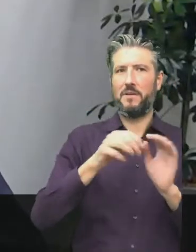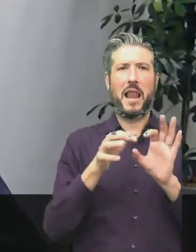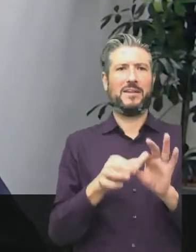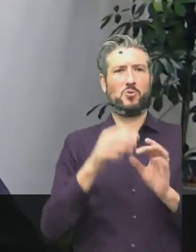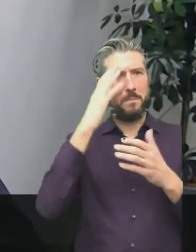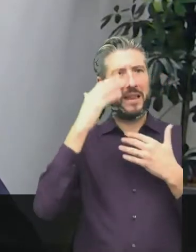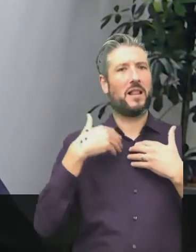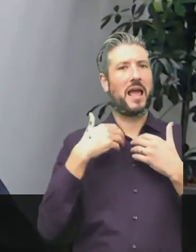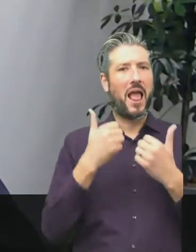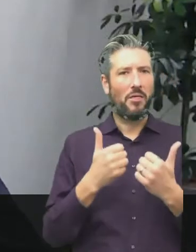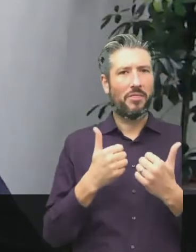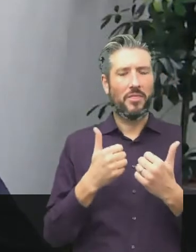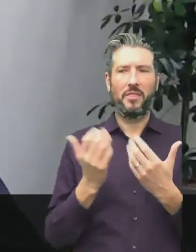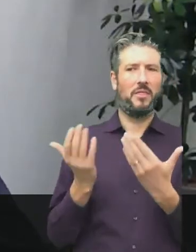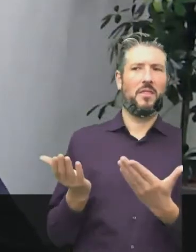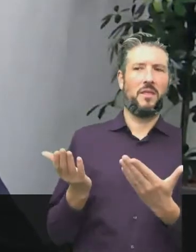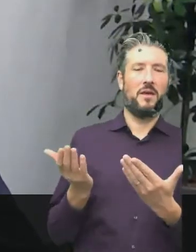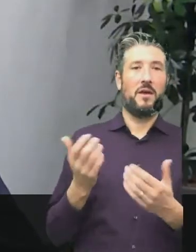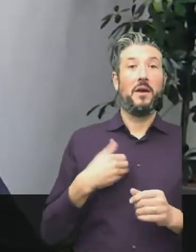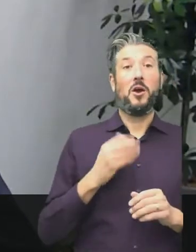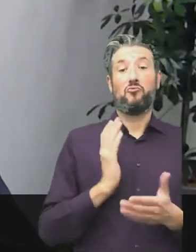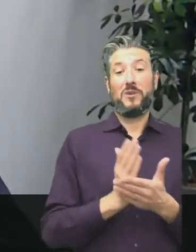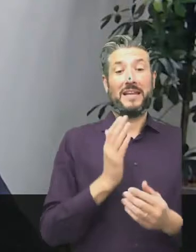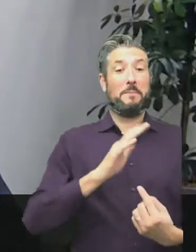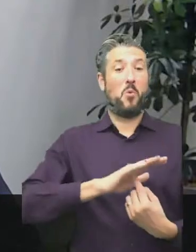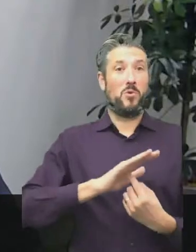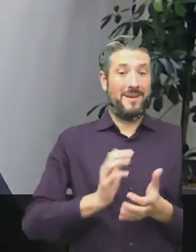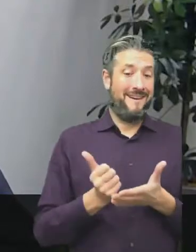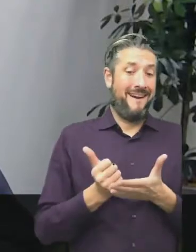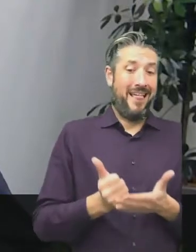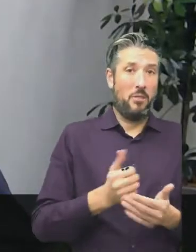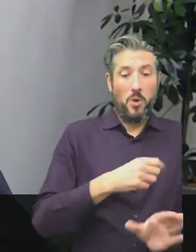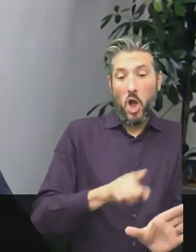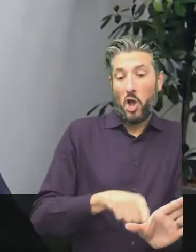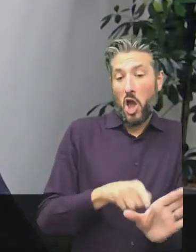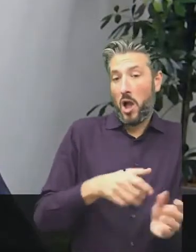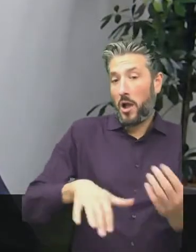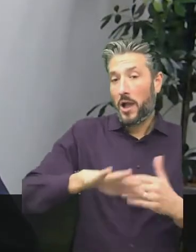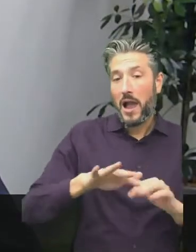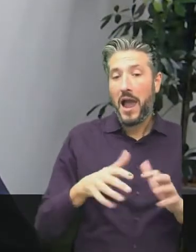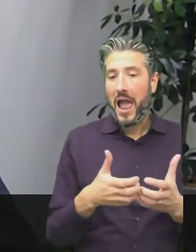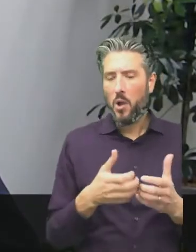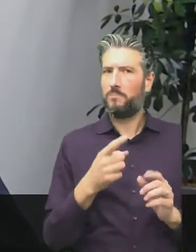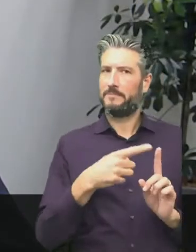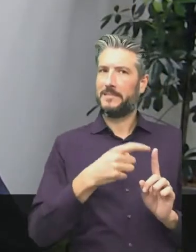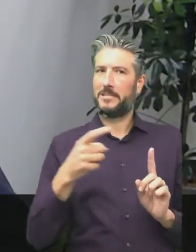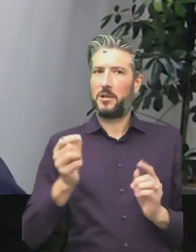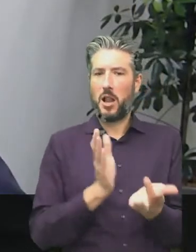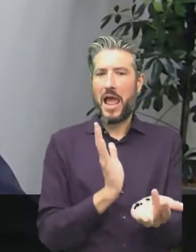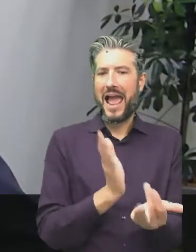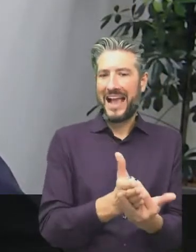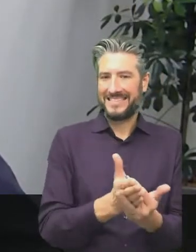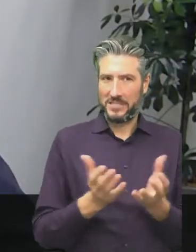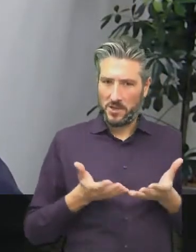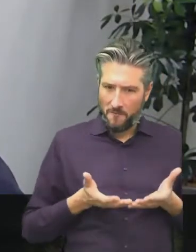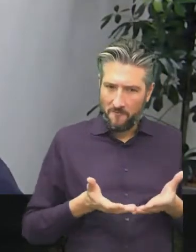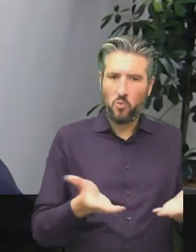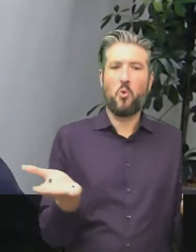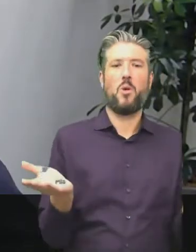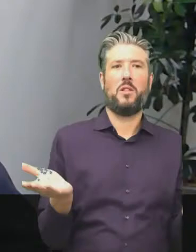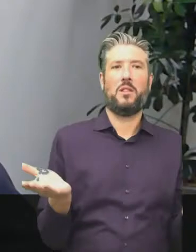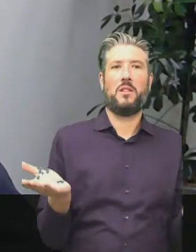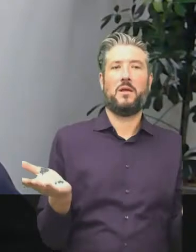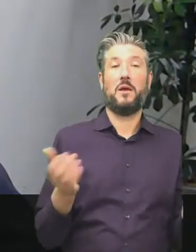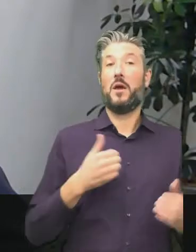think will help young people is having digital access for all. One of the things we've noticed, particularly since the lockdown in March, is the number